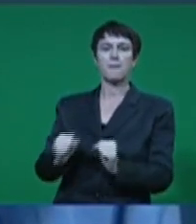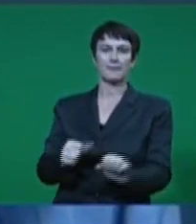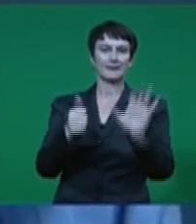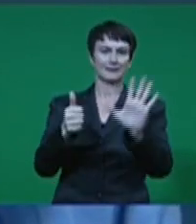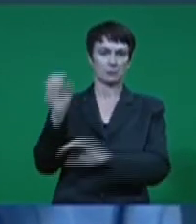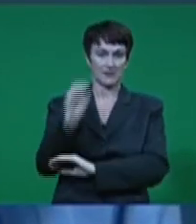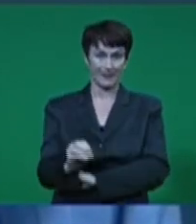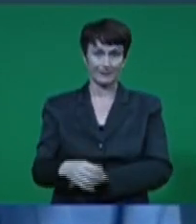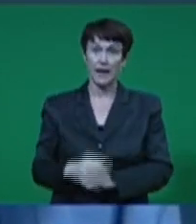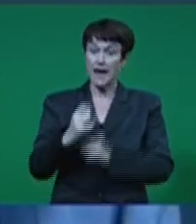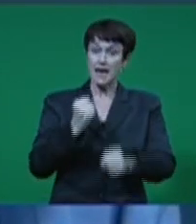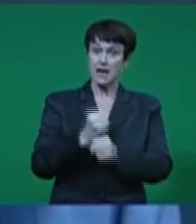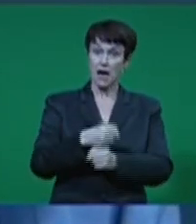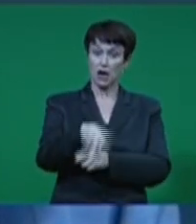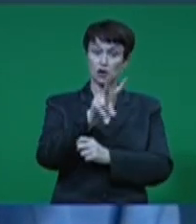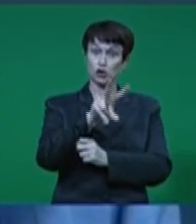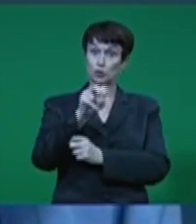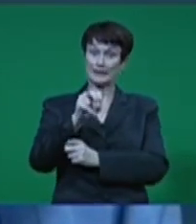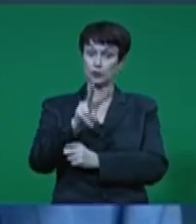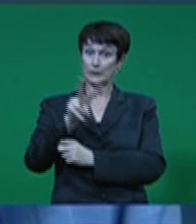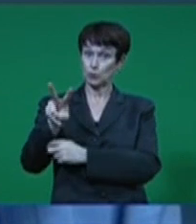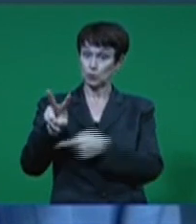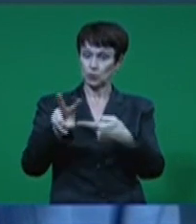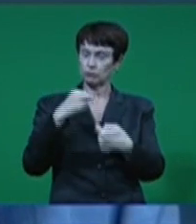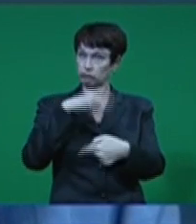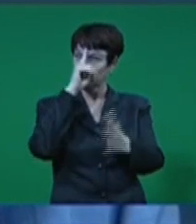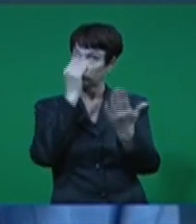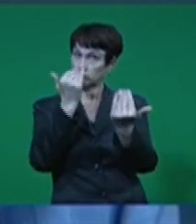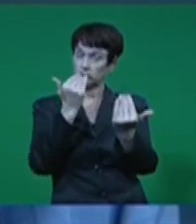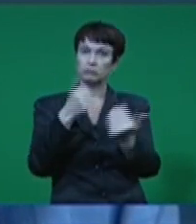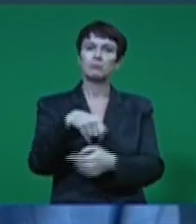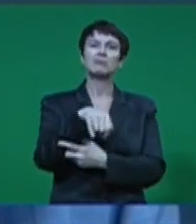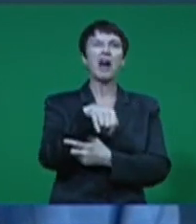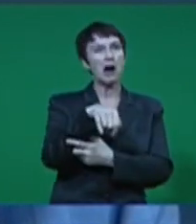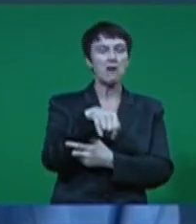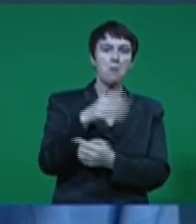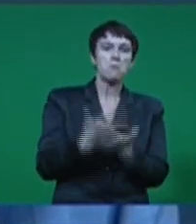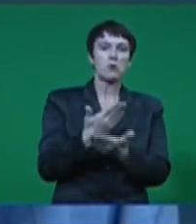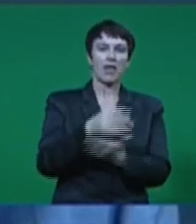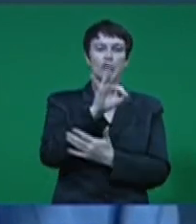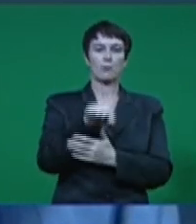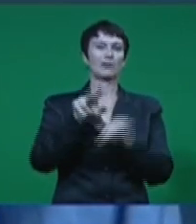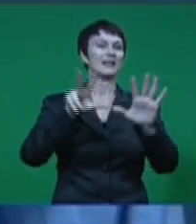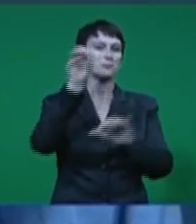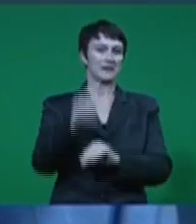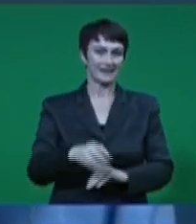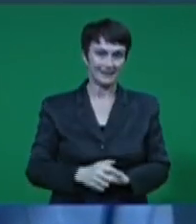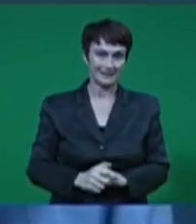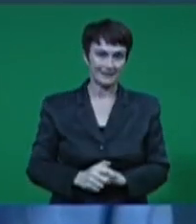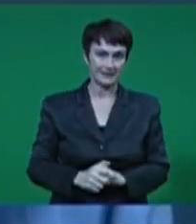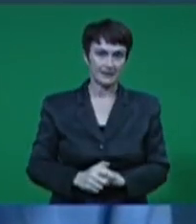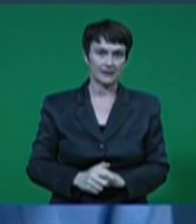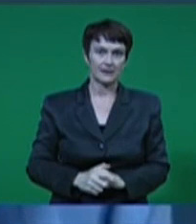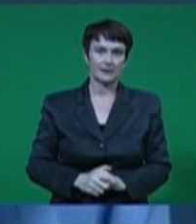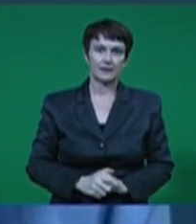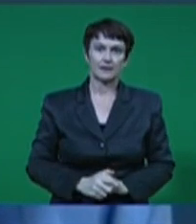2022, we expect global growth of about 3.8%. Although policy settings